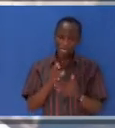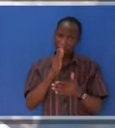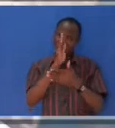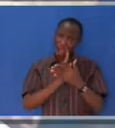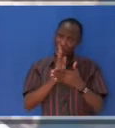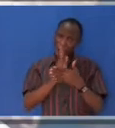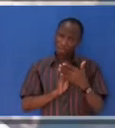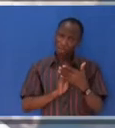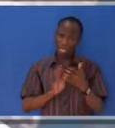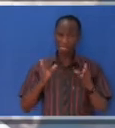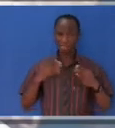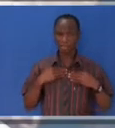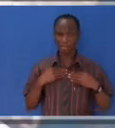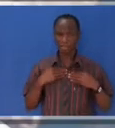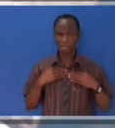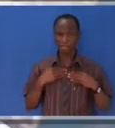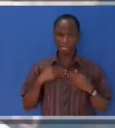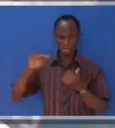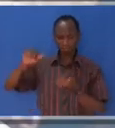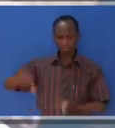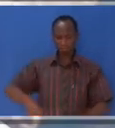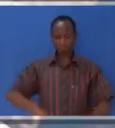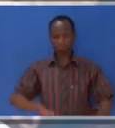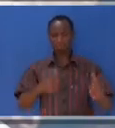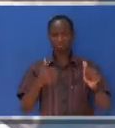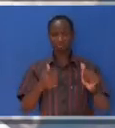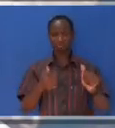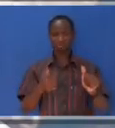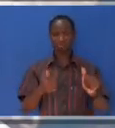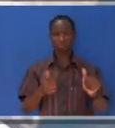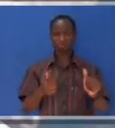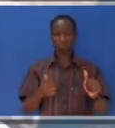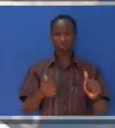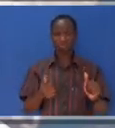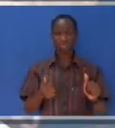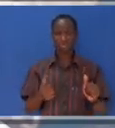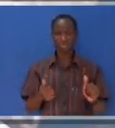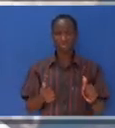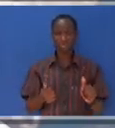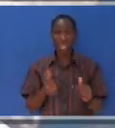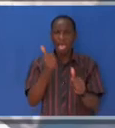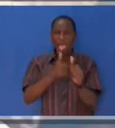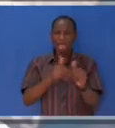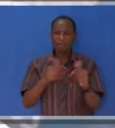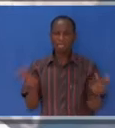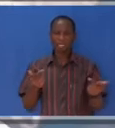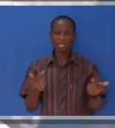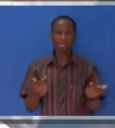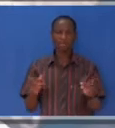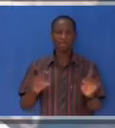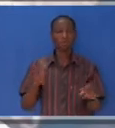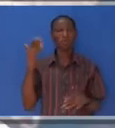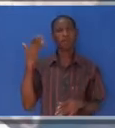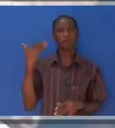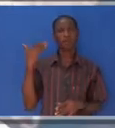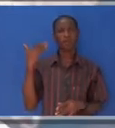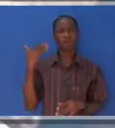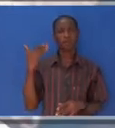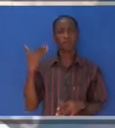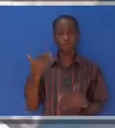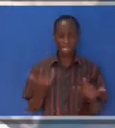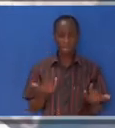ase ne de ho man yankopon wa dwen sa kire mu so wo mo yesu a boni biera ayaye a sa mbre